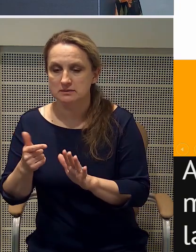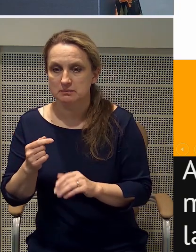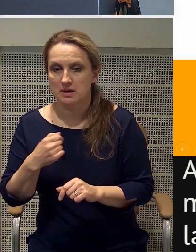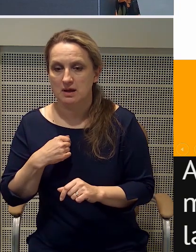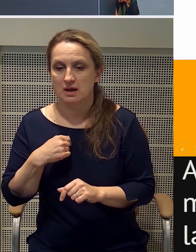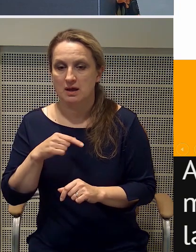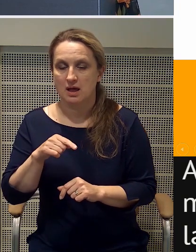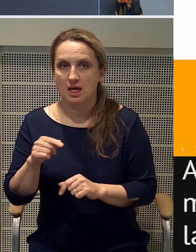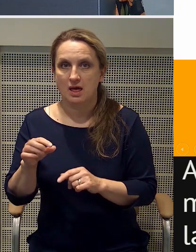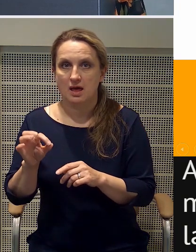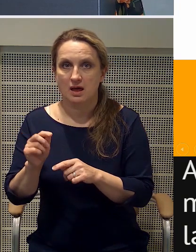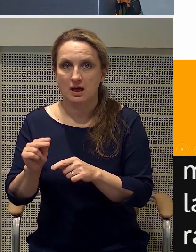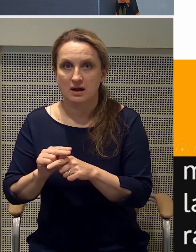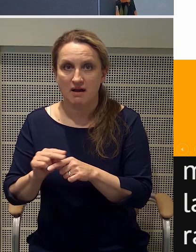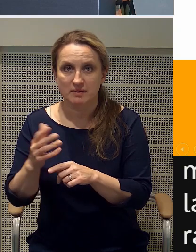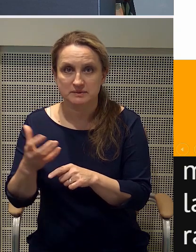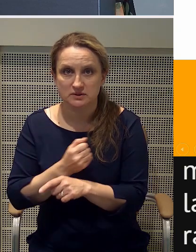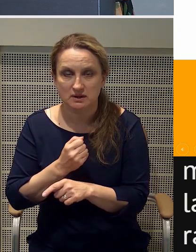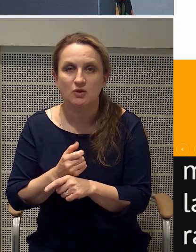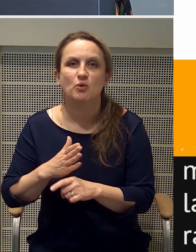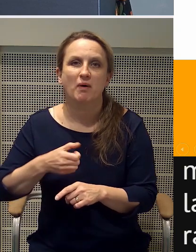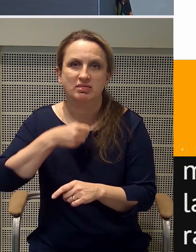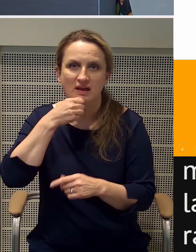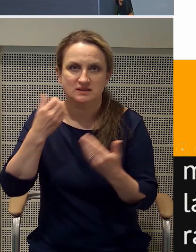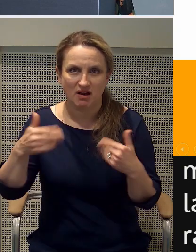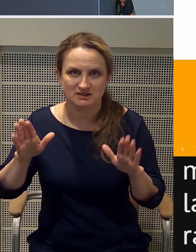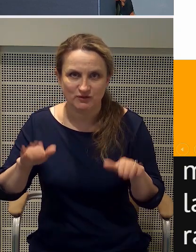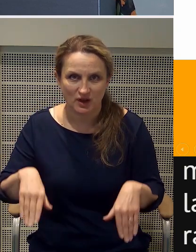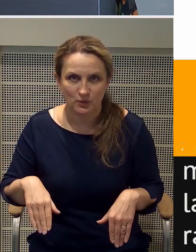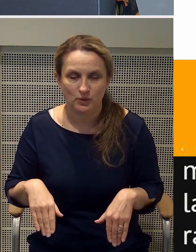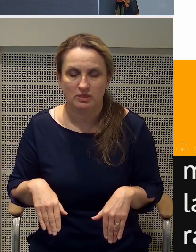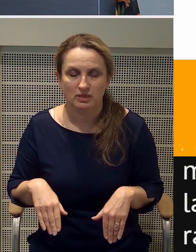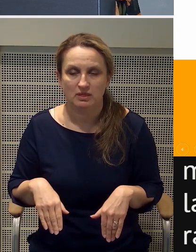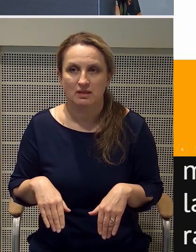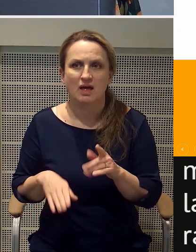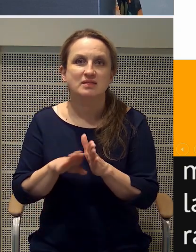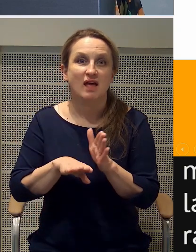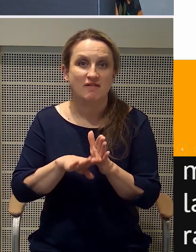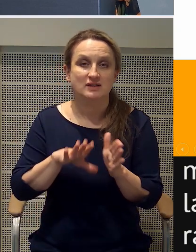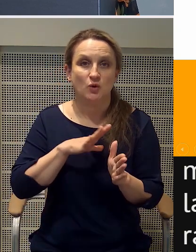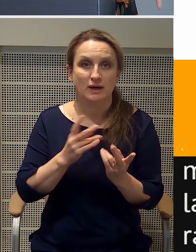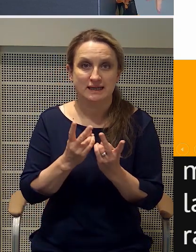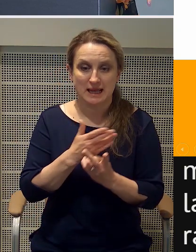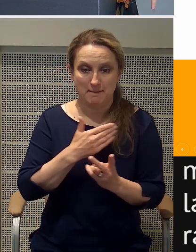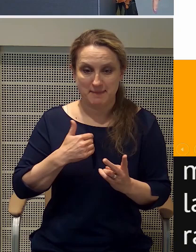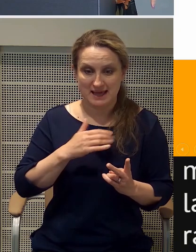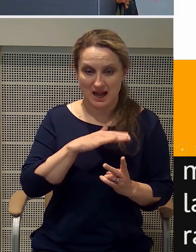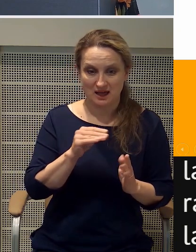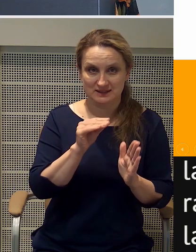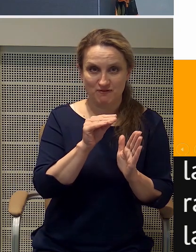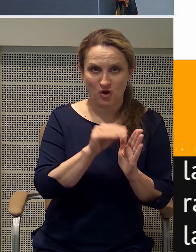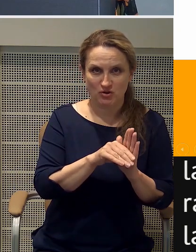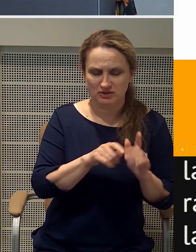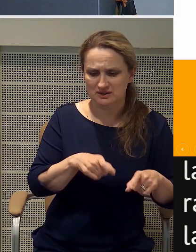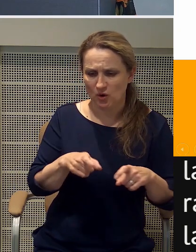their childhood, but there was no medicine, and the medicine became available when they